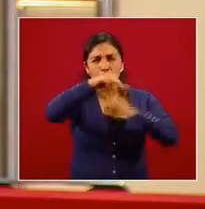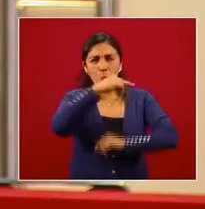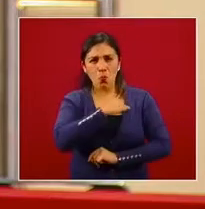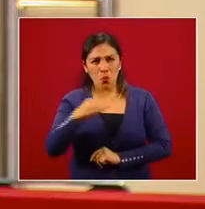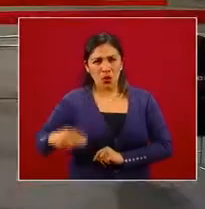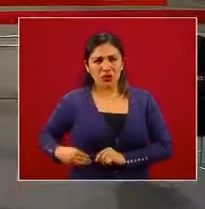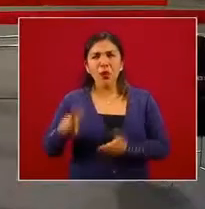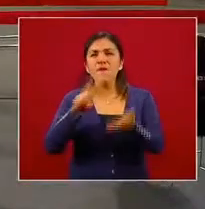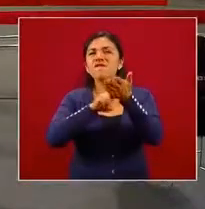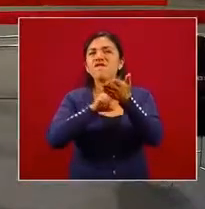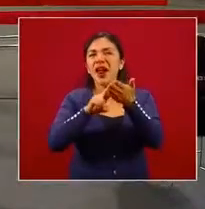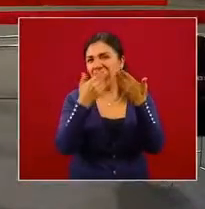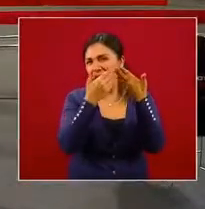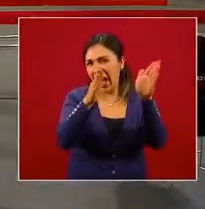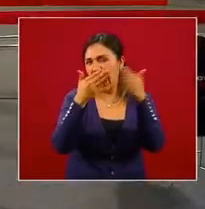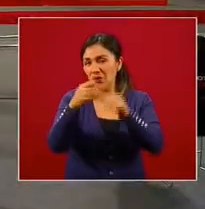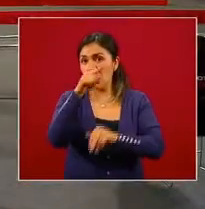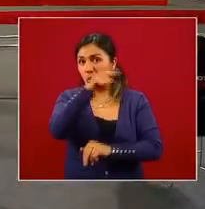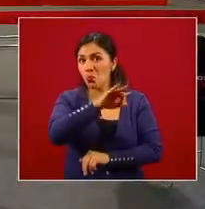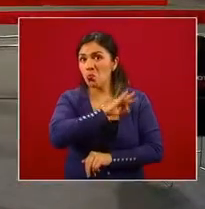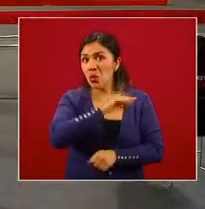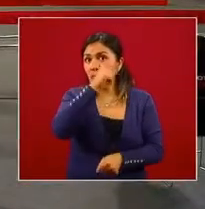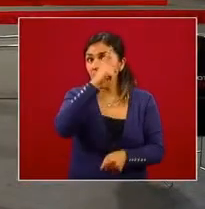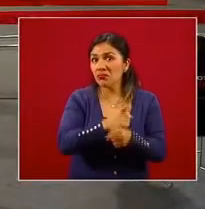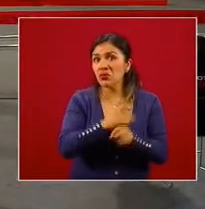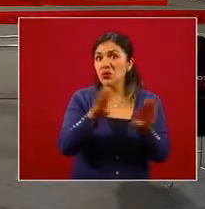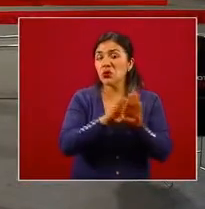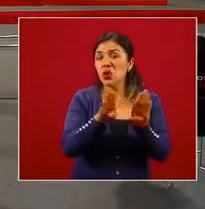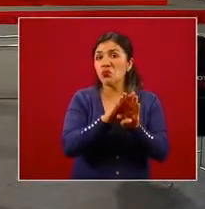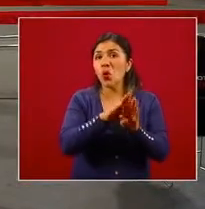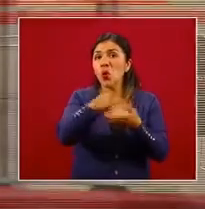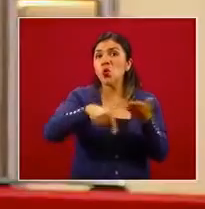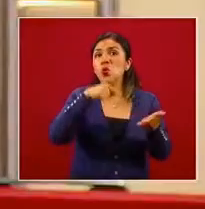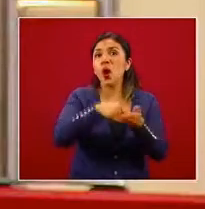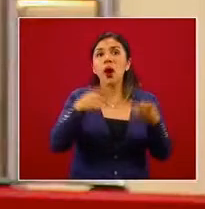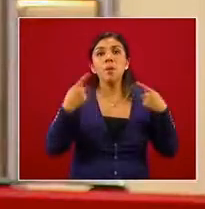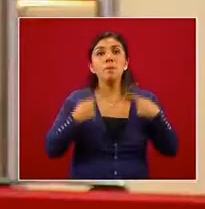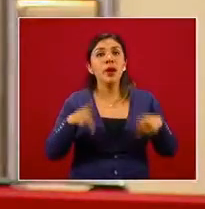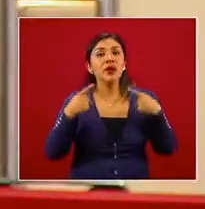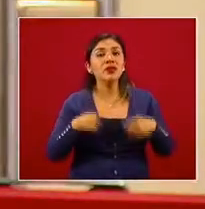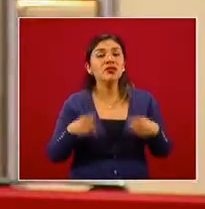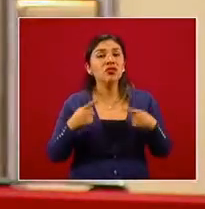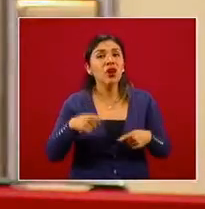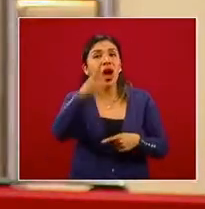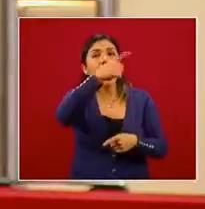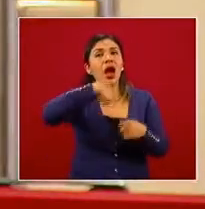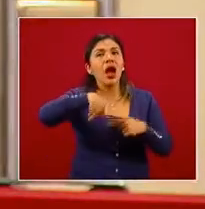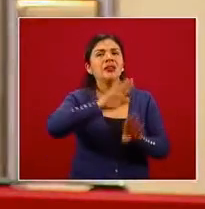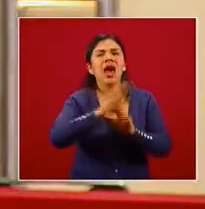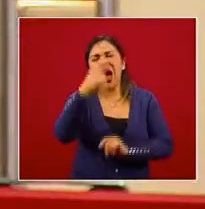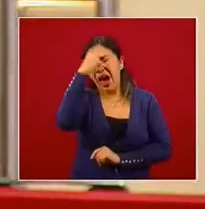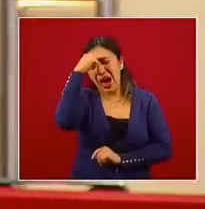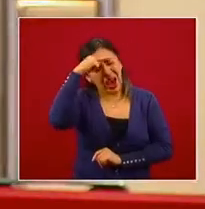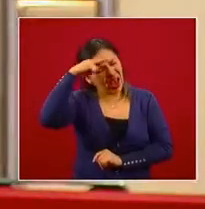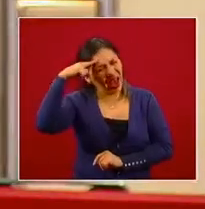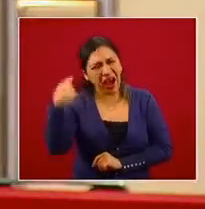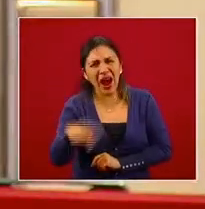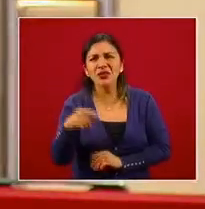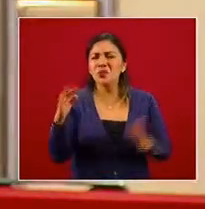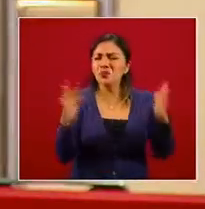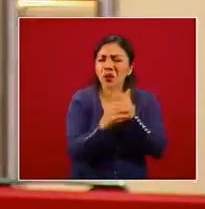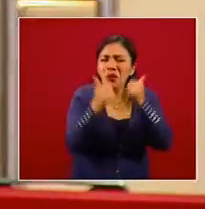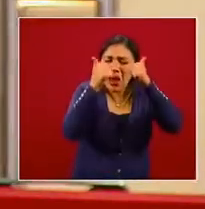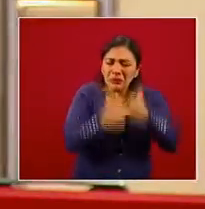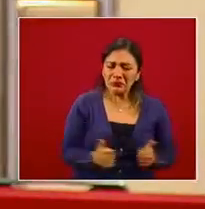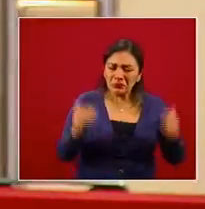there a risk that these green municipalities could turn into sanctuaries or for people who are